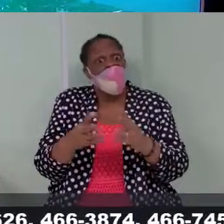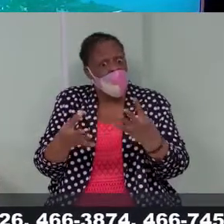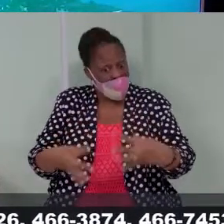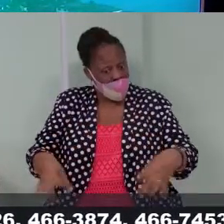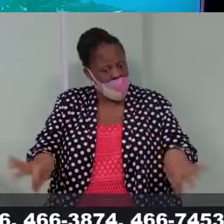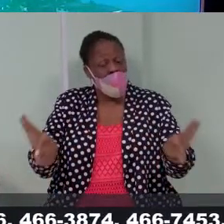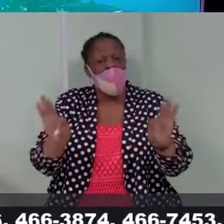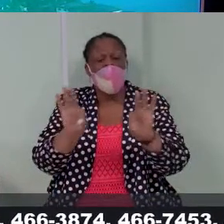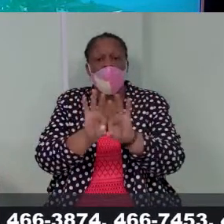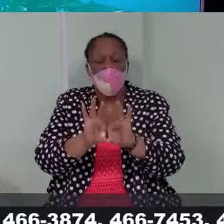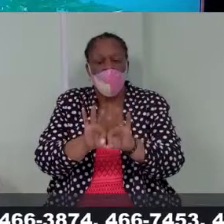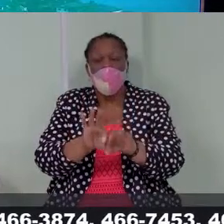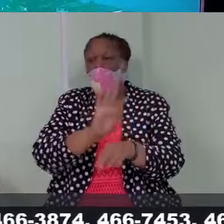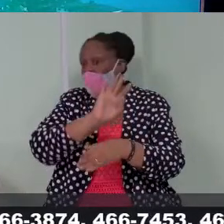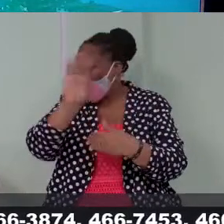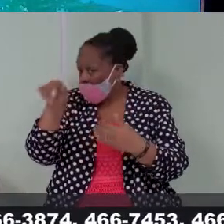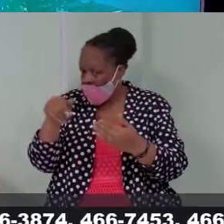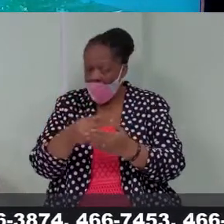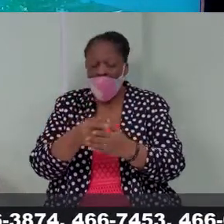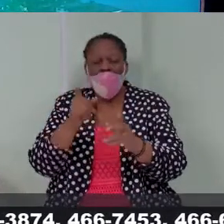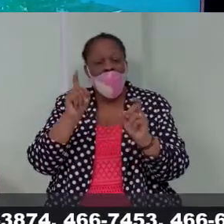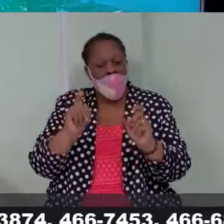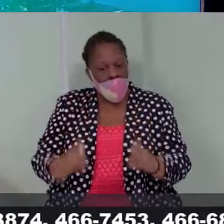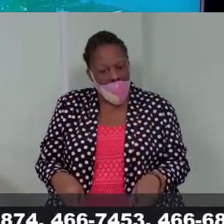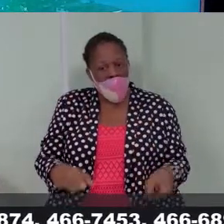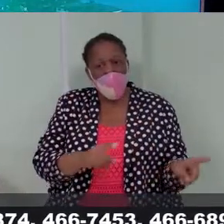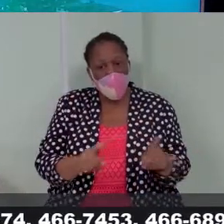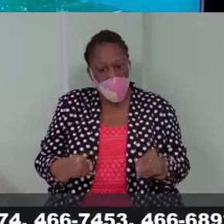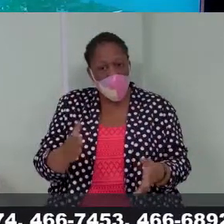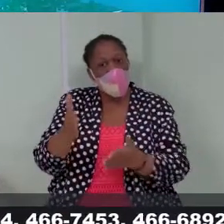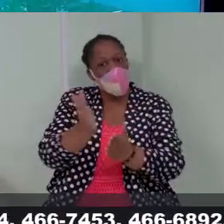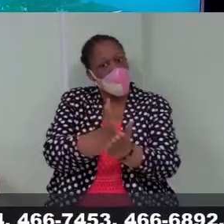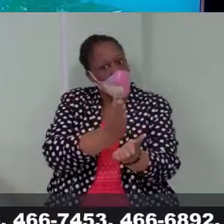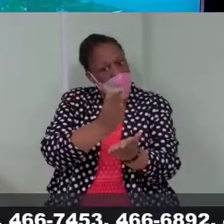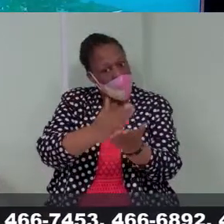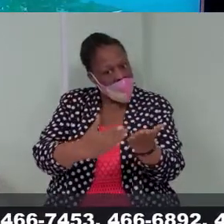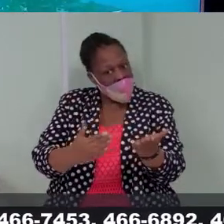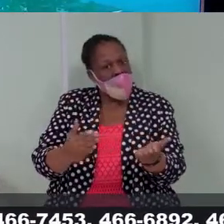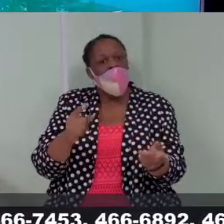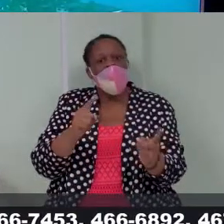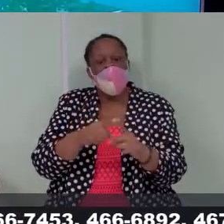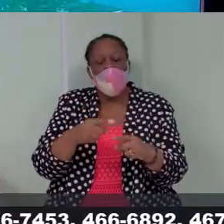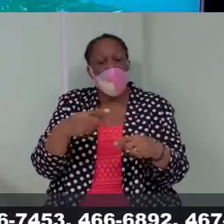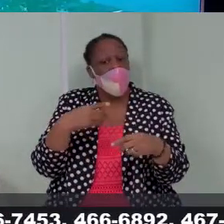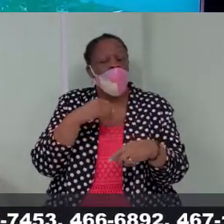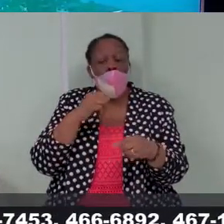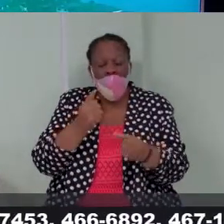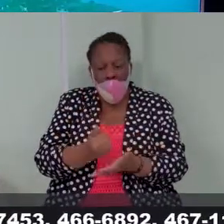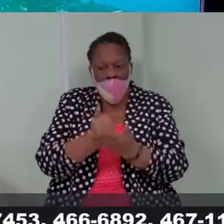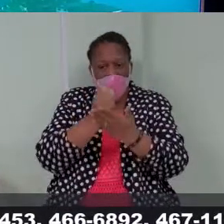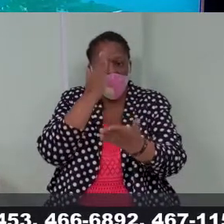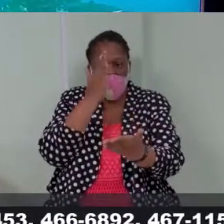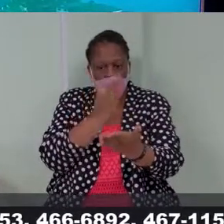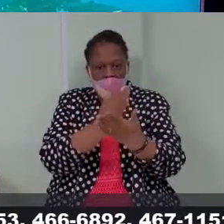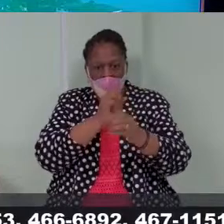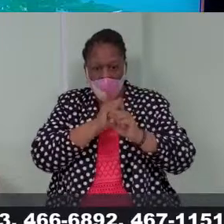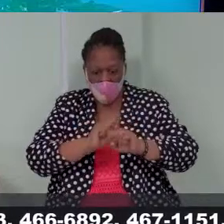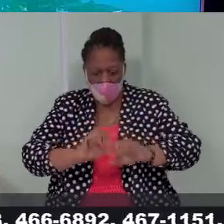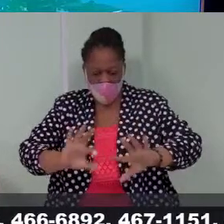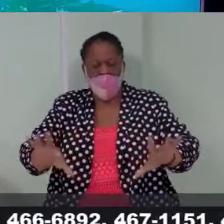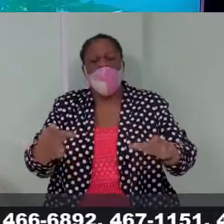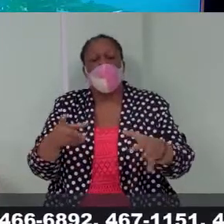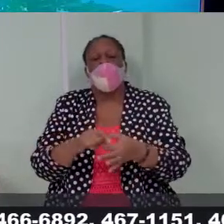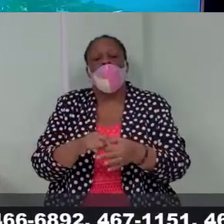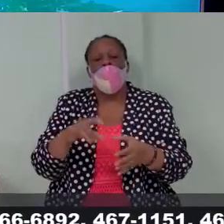to play your part as well. We thank the media for its partnership with us